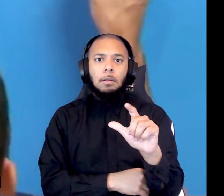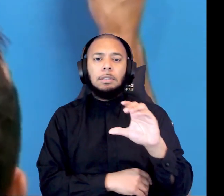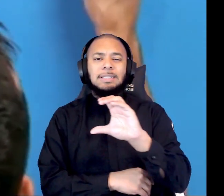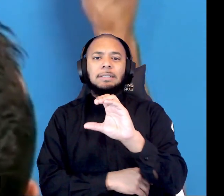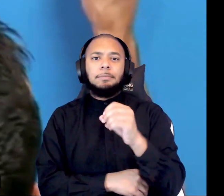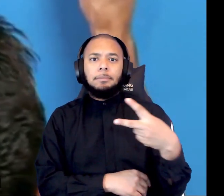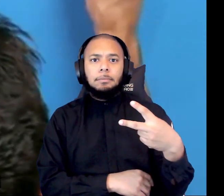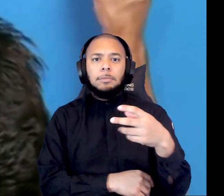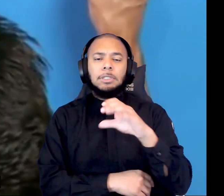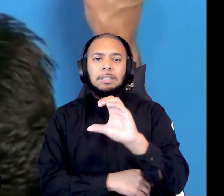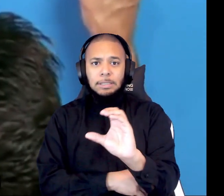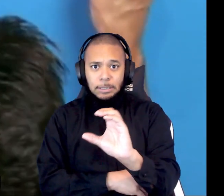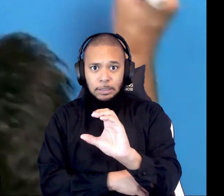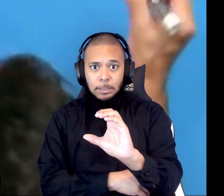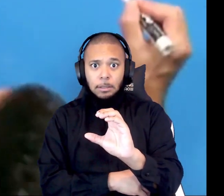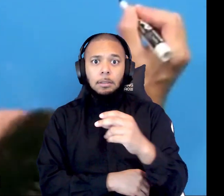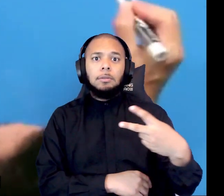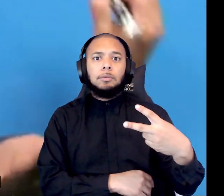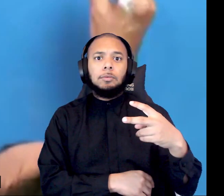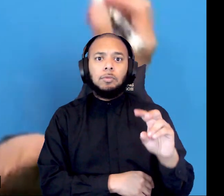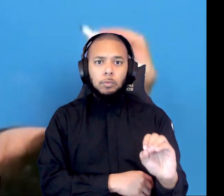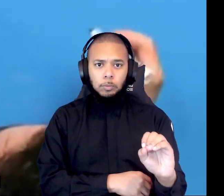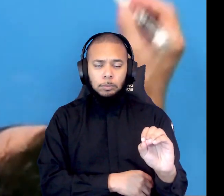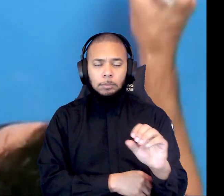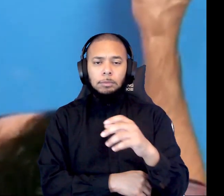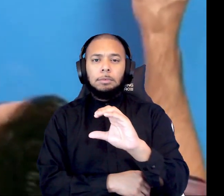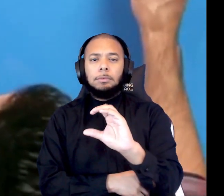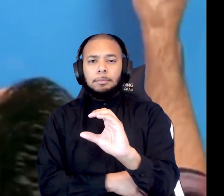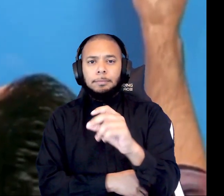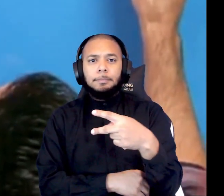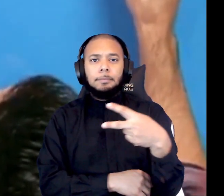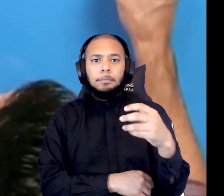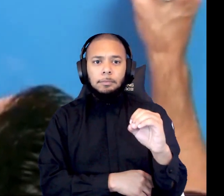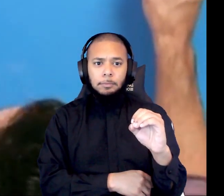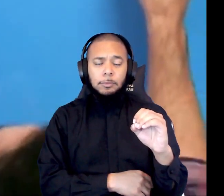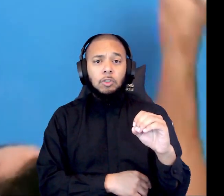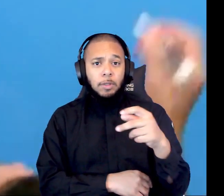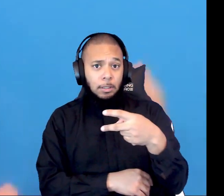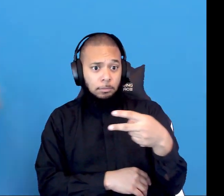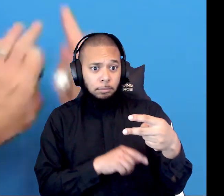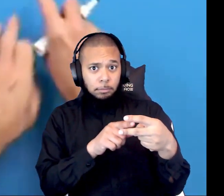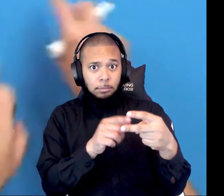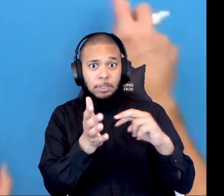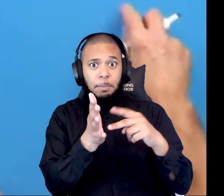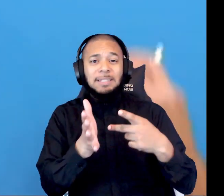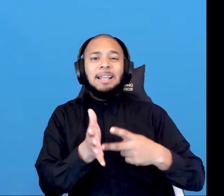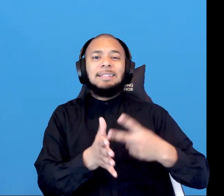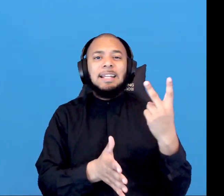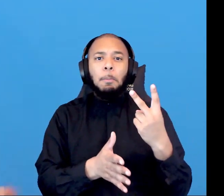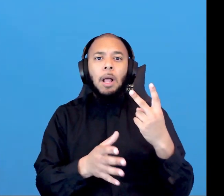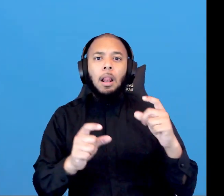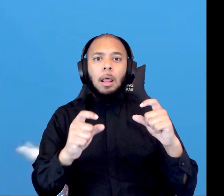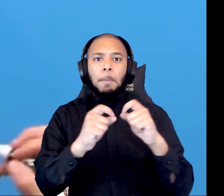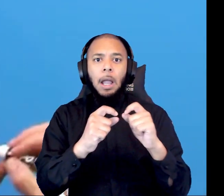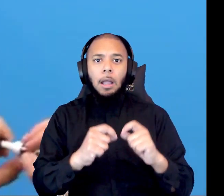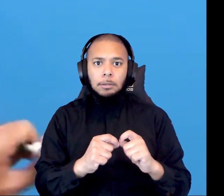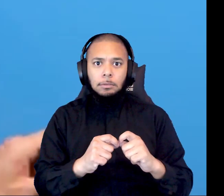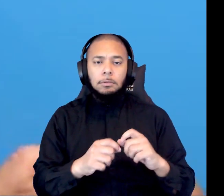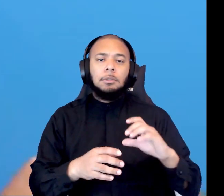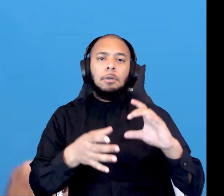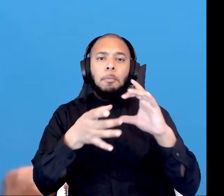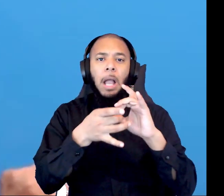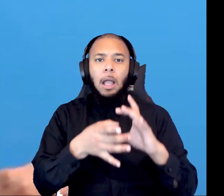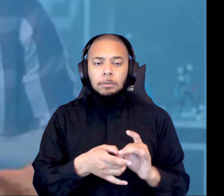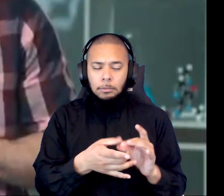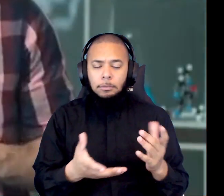bonded to oxygen. So the two lines there indicating that that is a double bond. So we have carbon double bonded